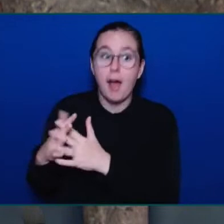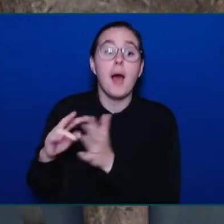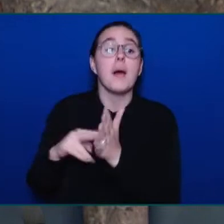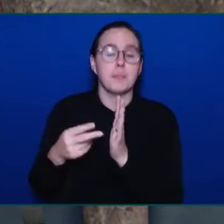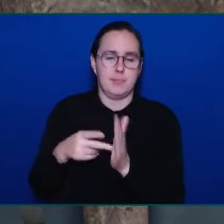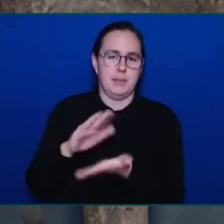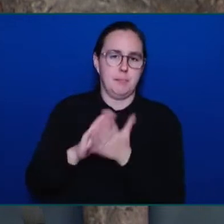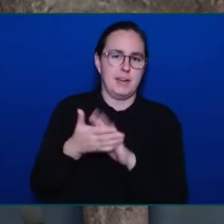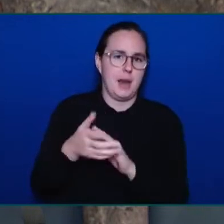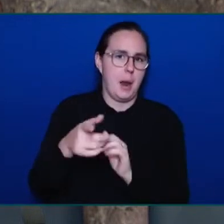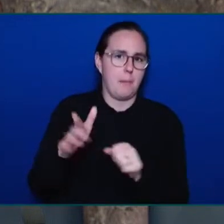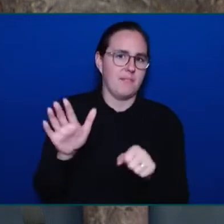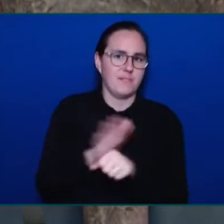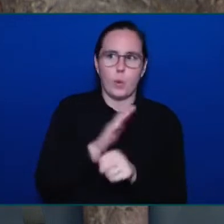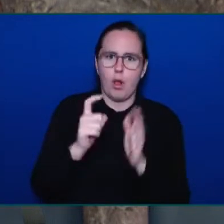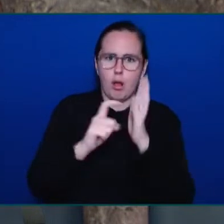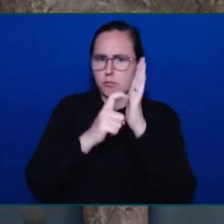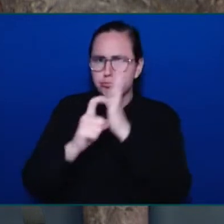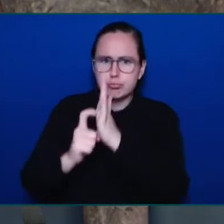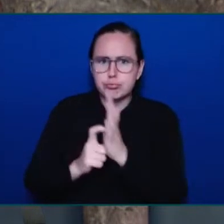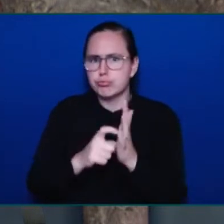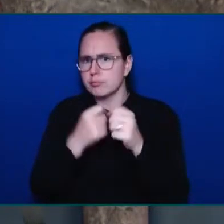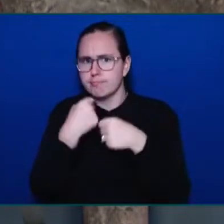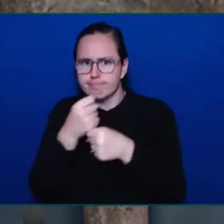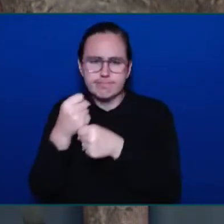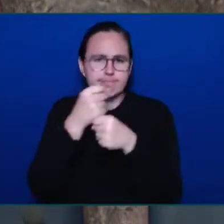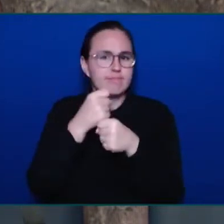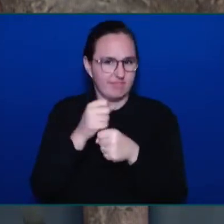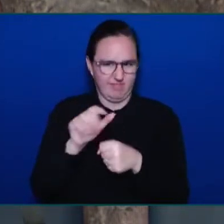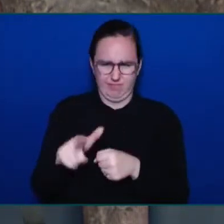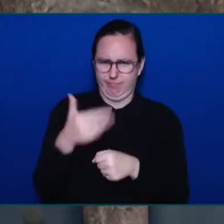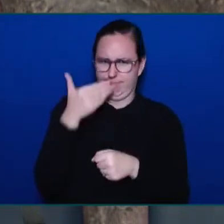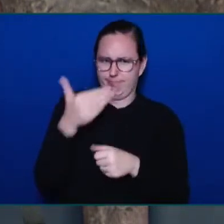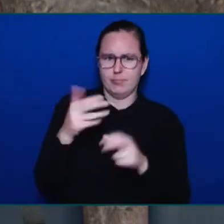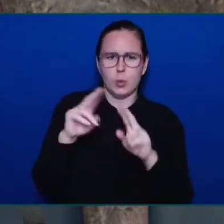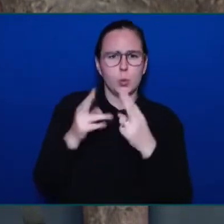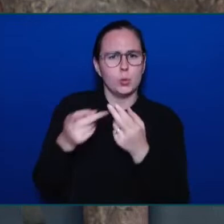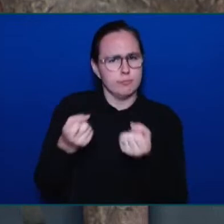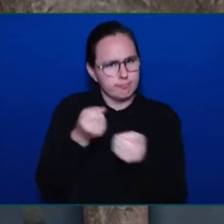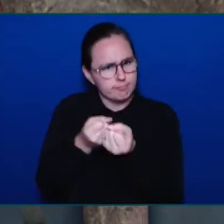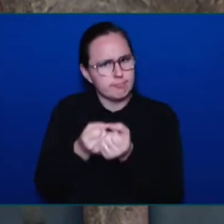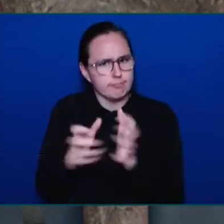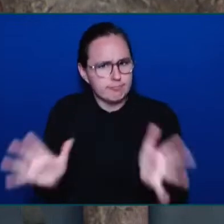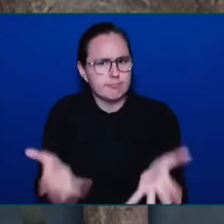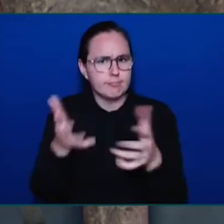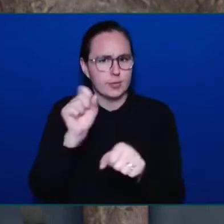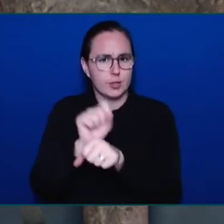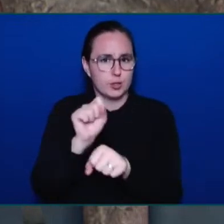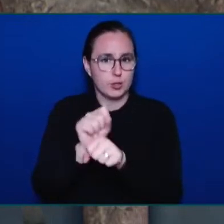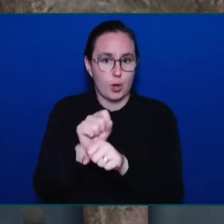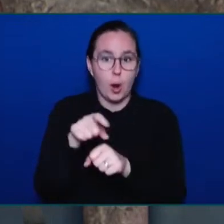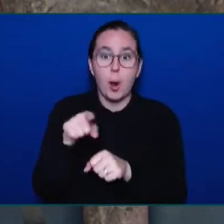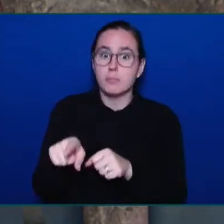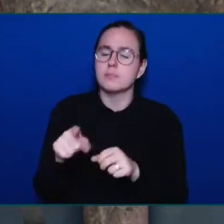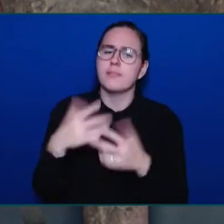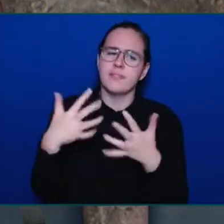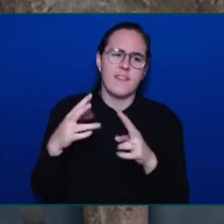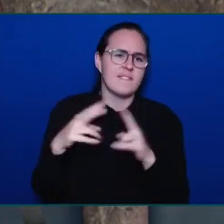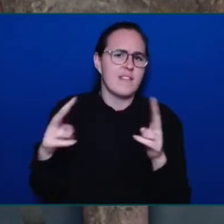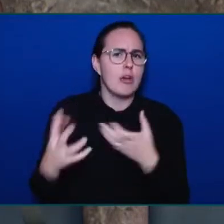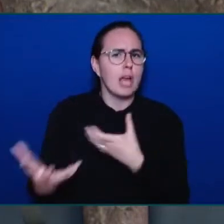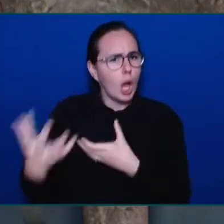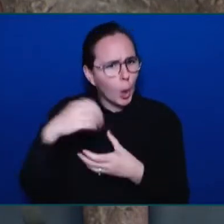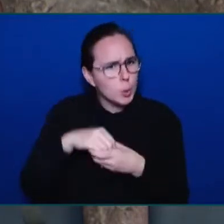unionized jobs with a workforce that is diverse and inclusive for years to come. So if everyone would welcome Miro to the House.